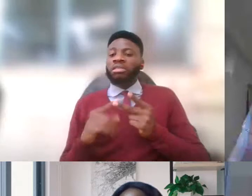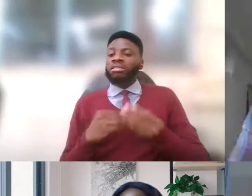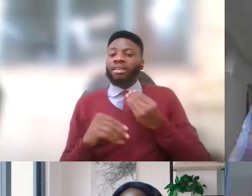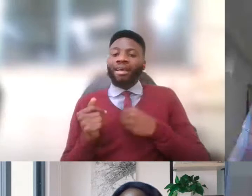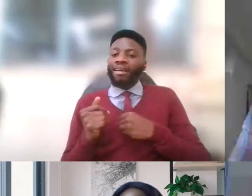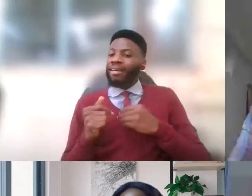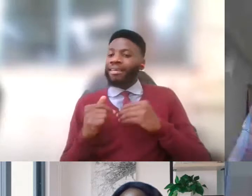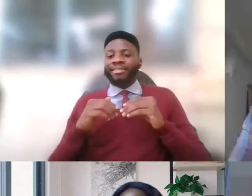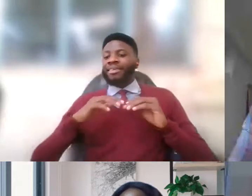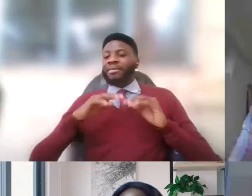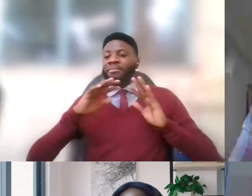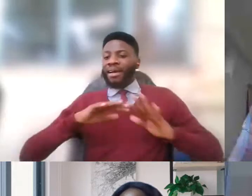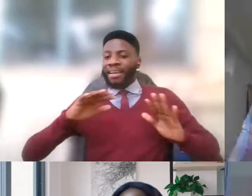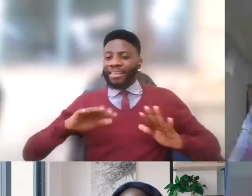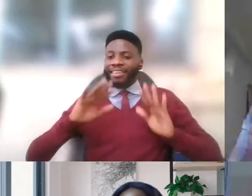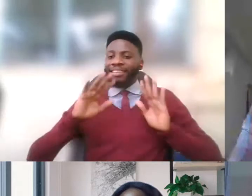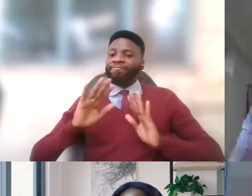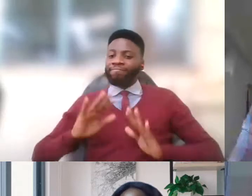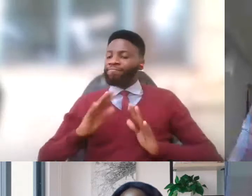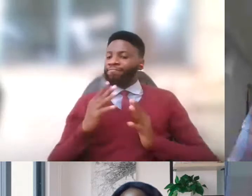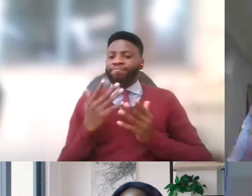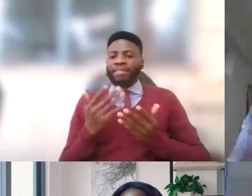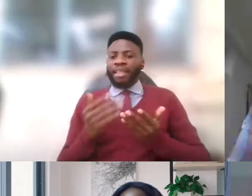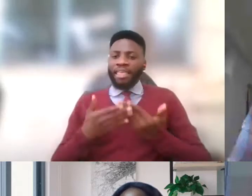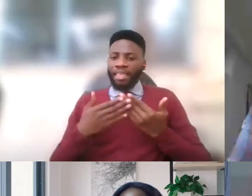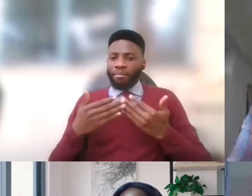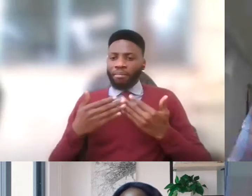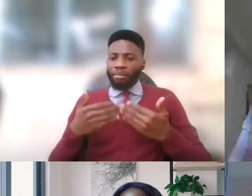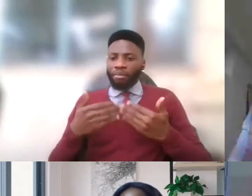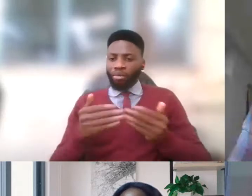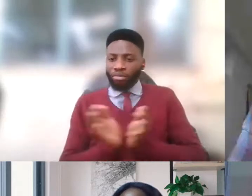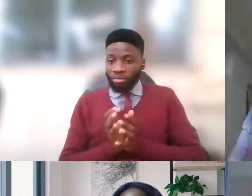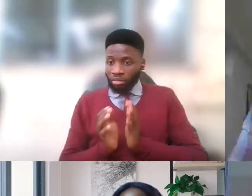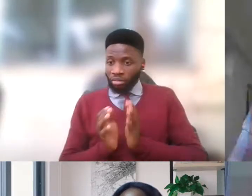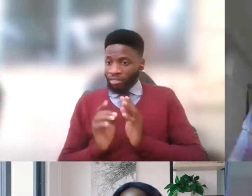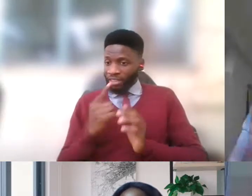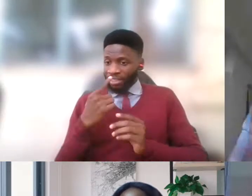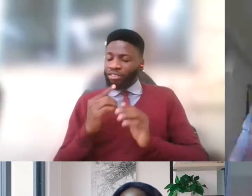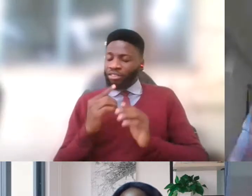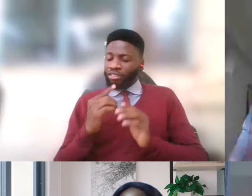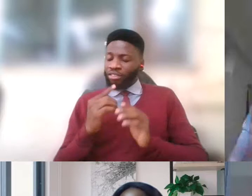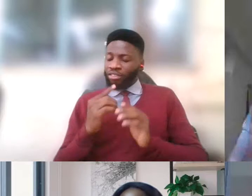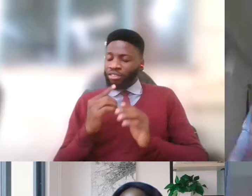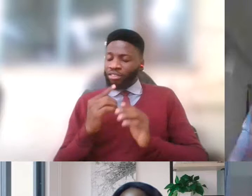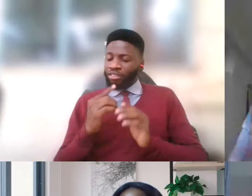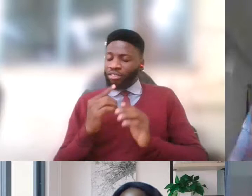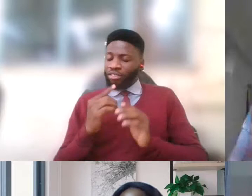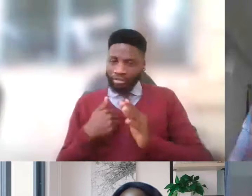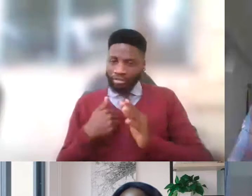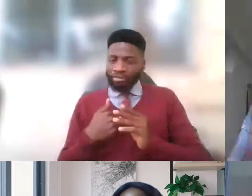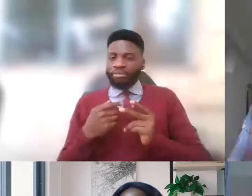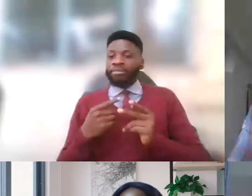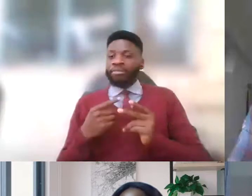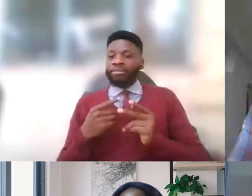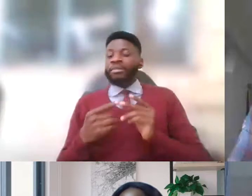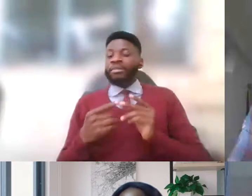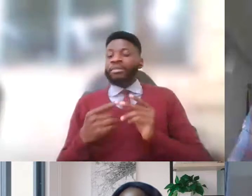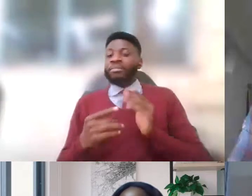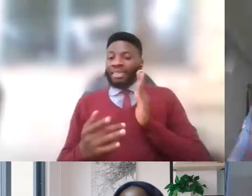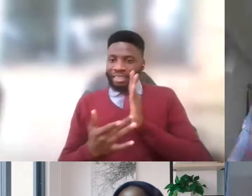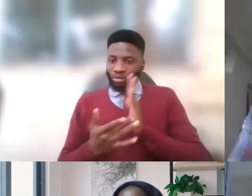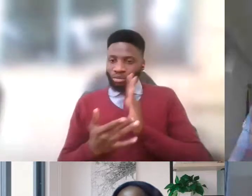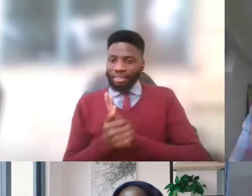C# is also one language that is used. And also create an action plan around how you want to actually get hired in a